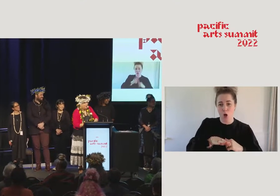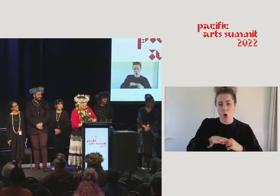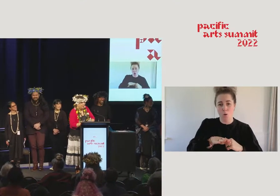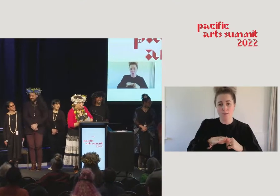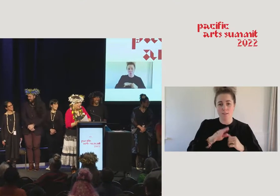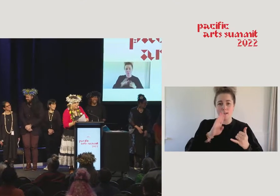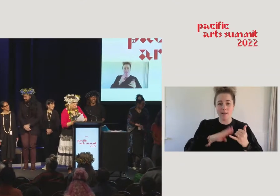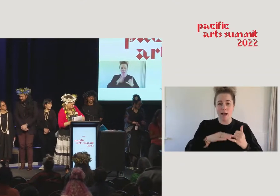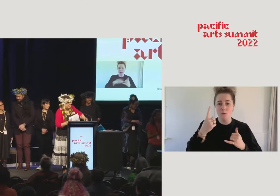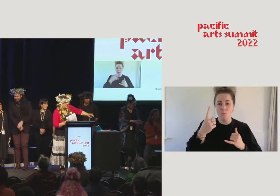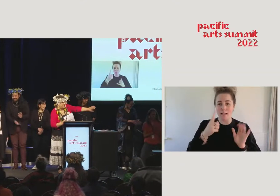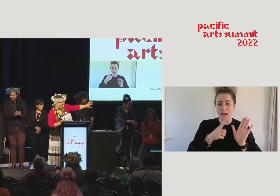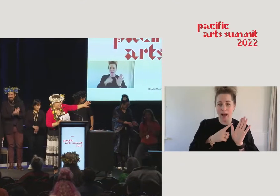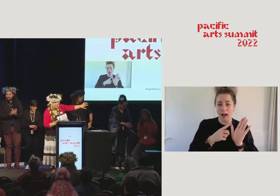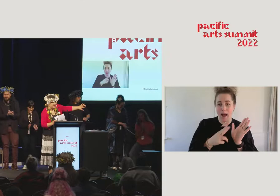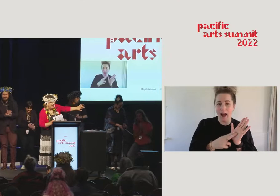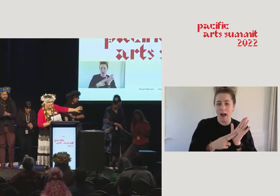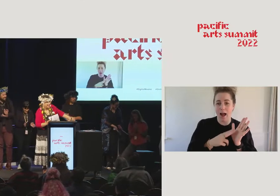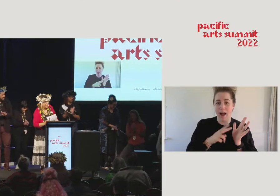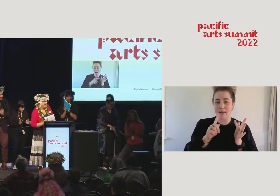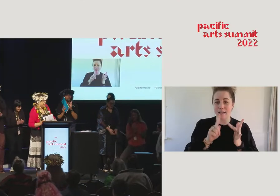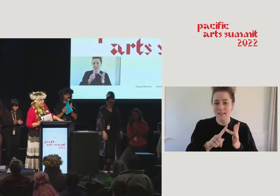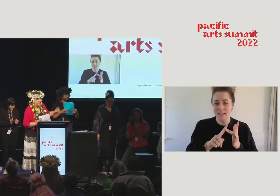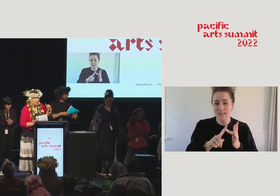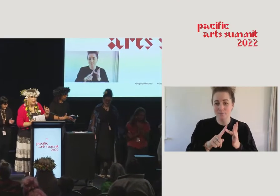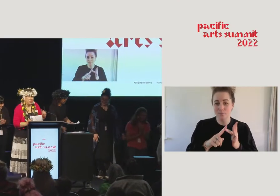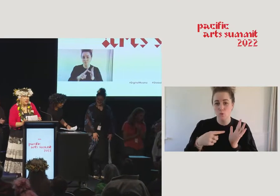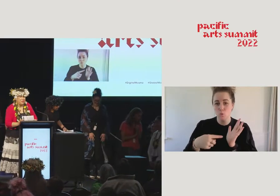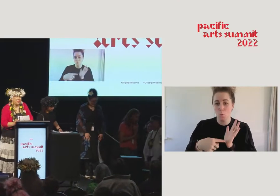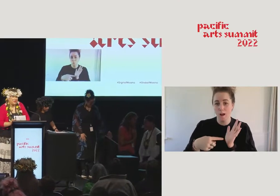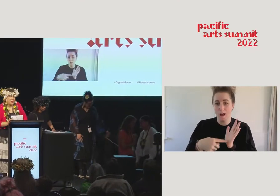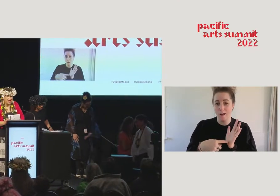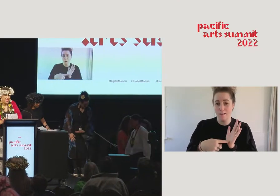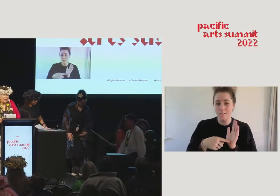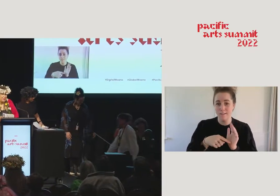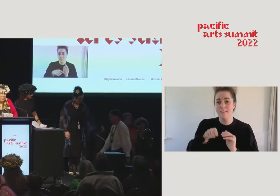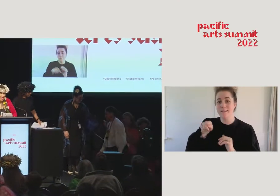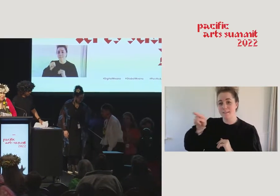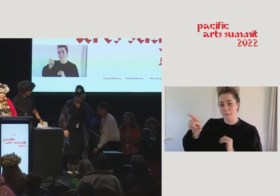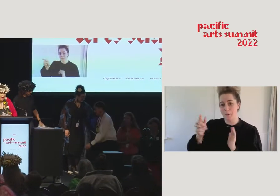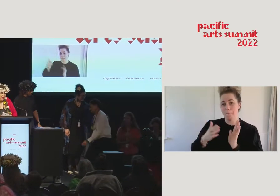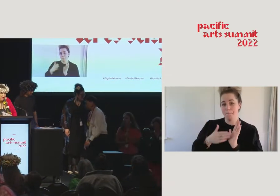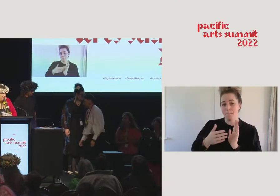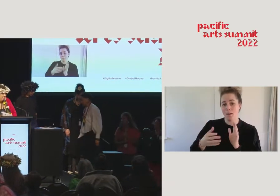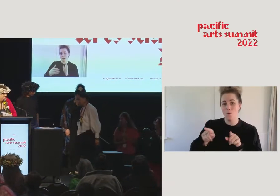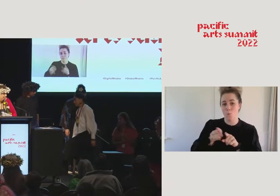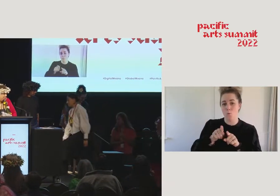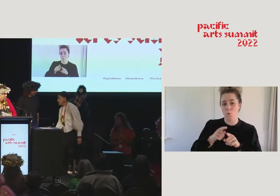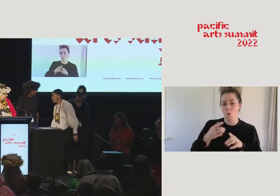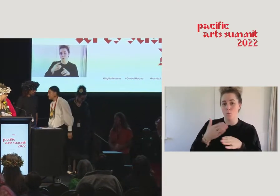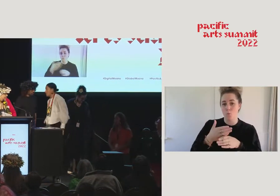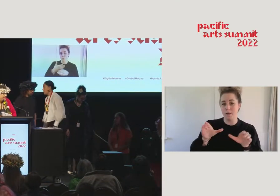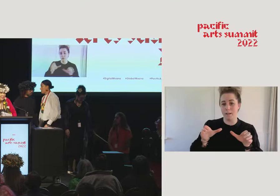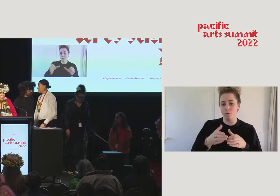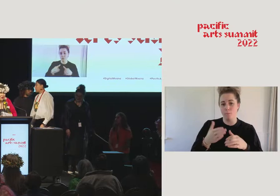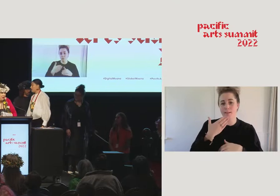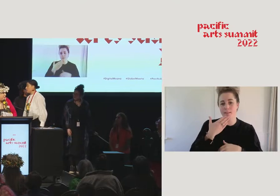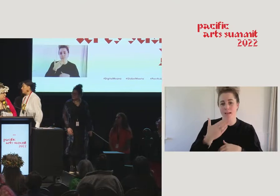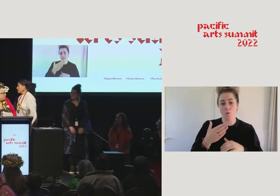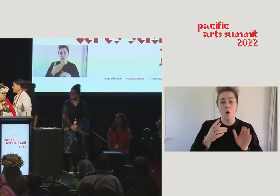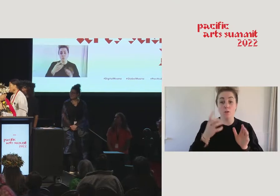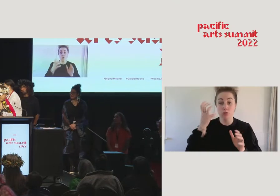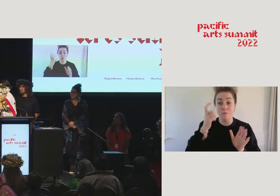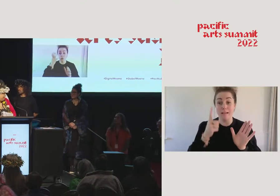I know that you've already met here so I'm just pointing out also a member of our um our working group thank you Ali